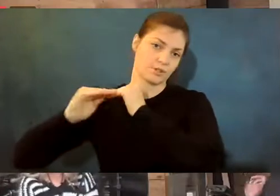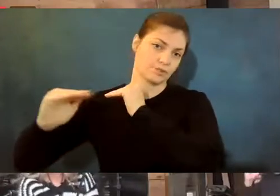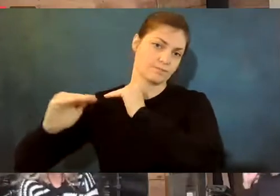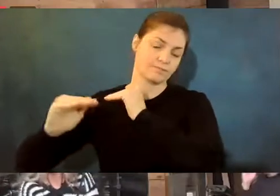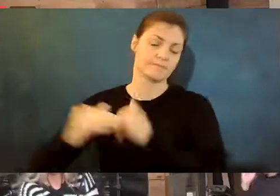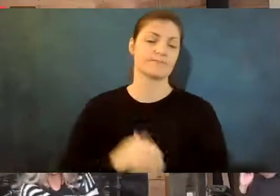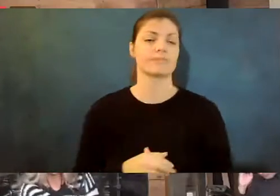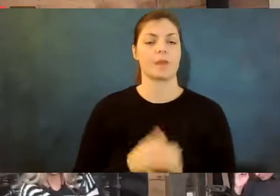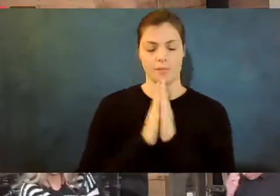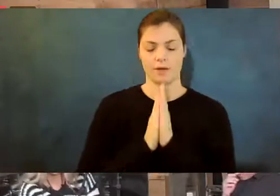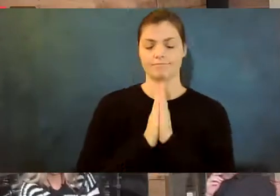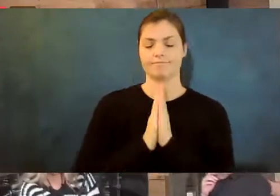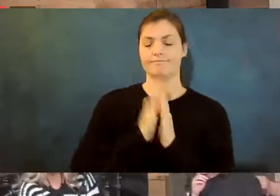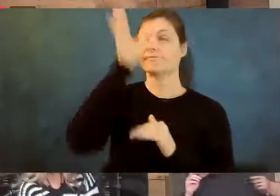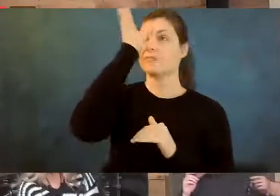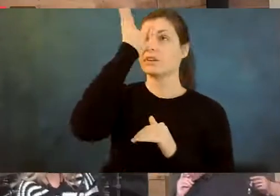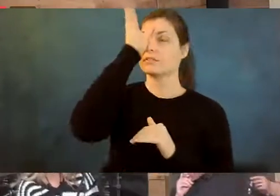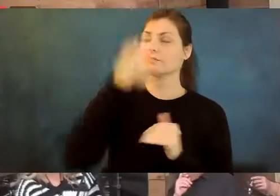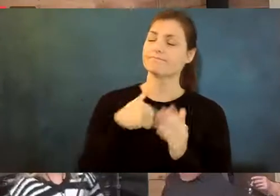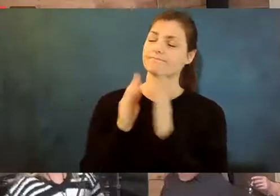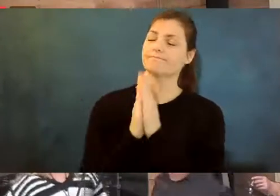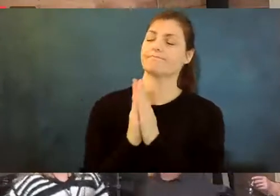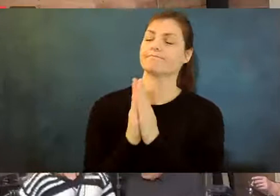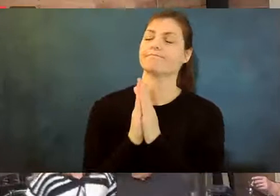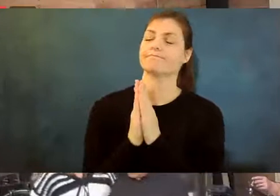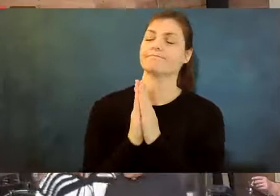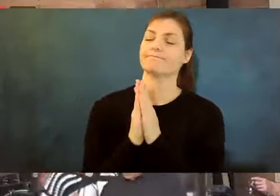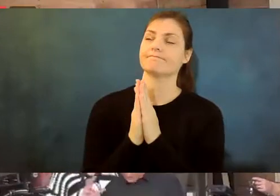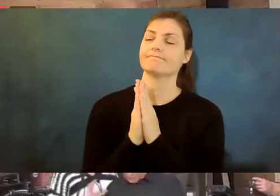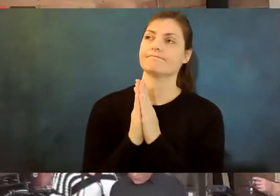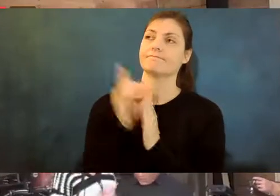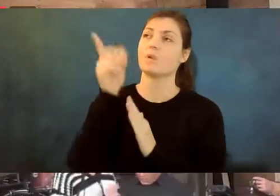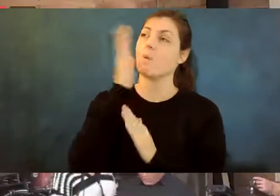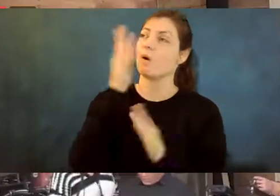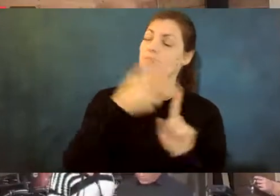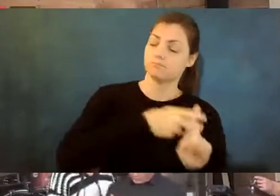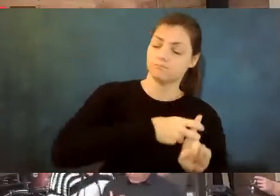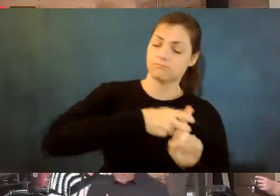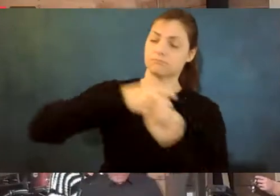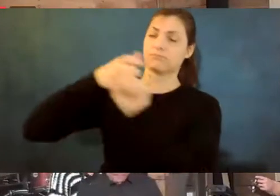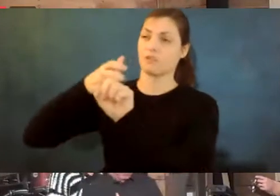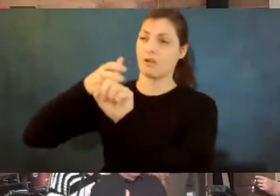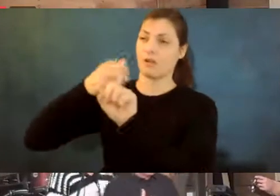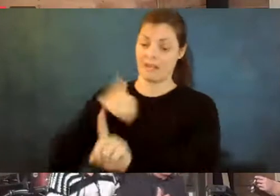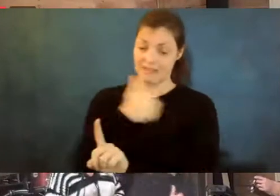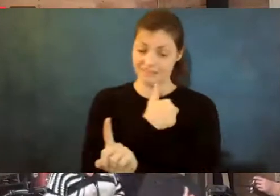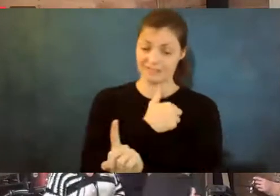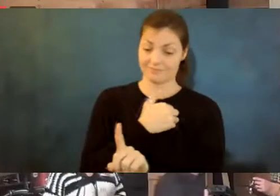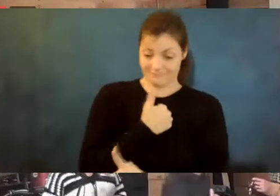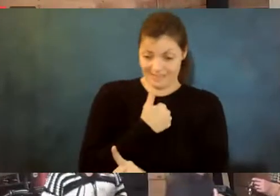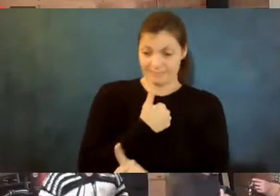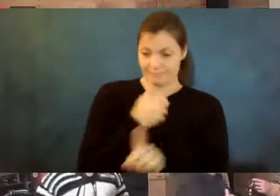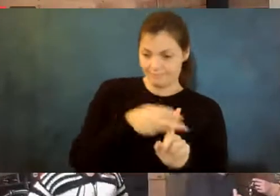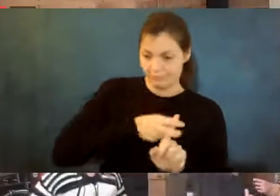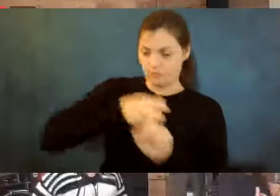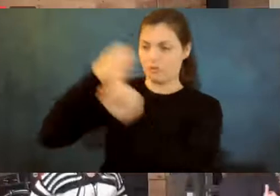Let's pray. Father, I pray that you would draw me to a place of